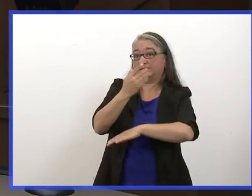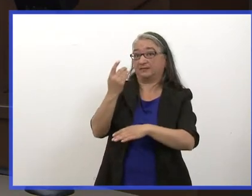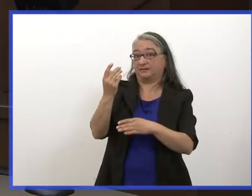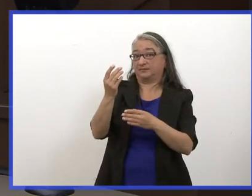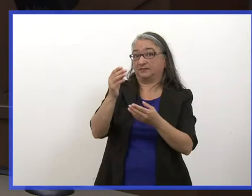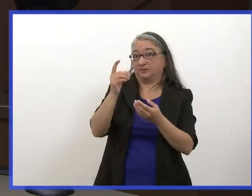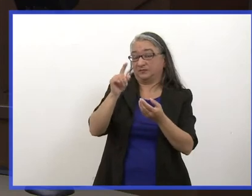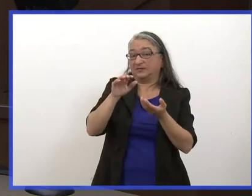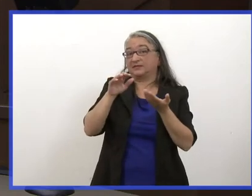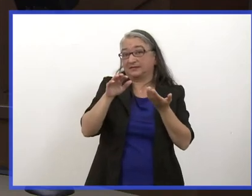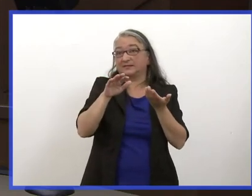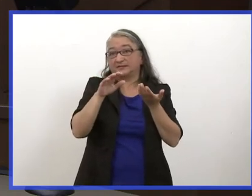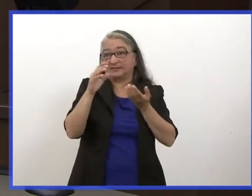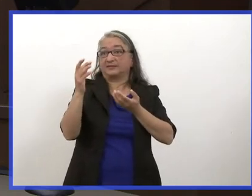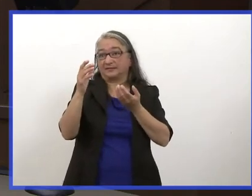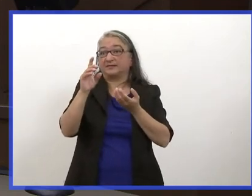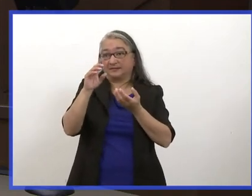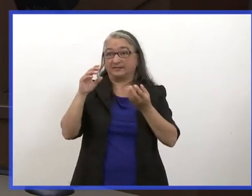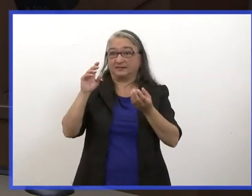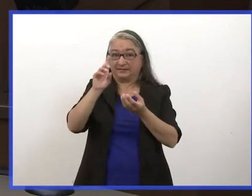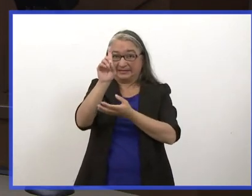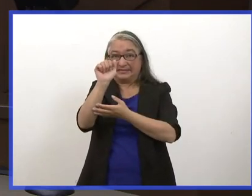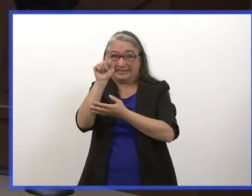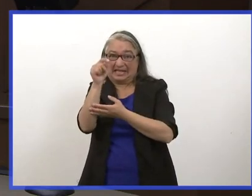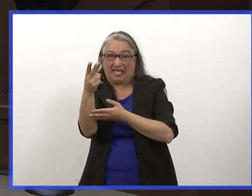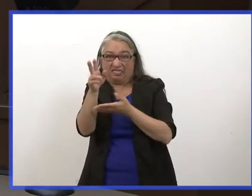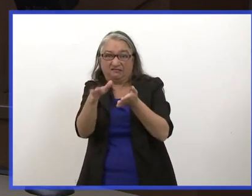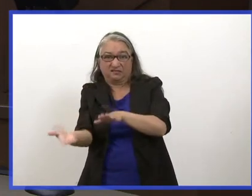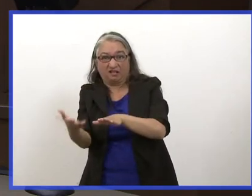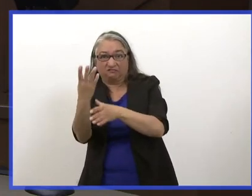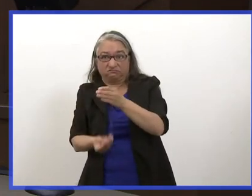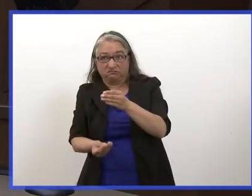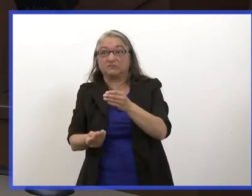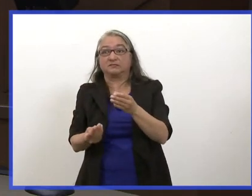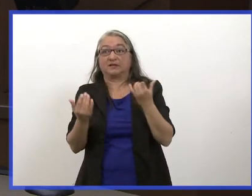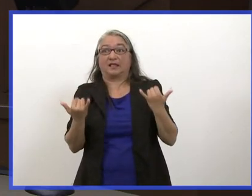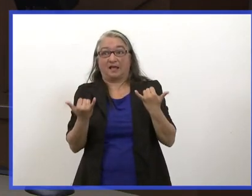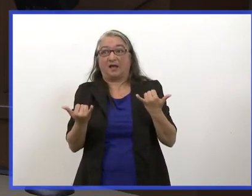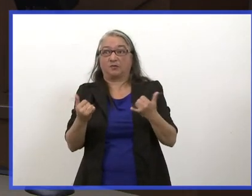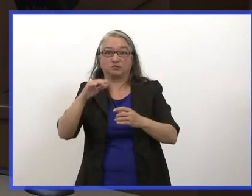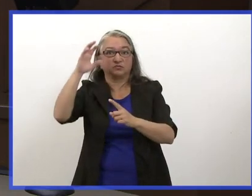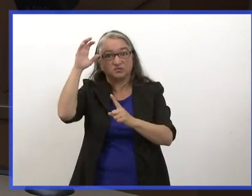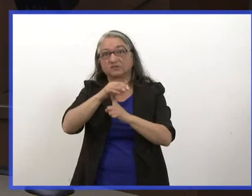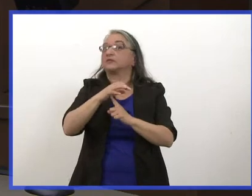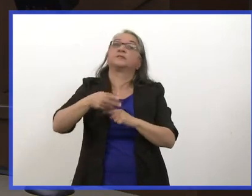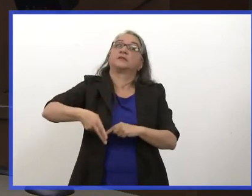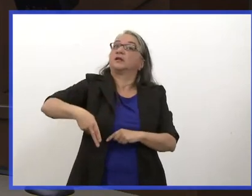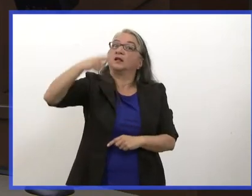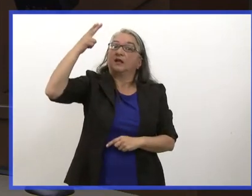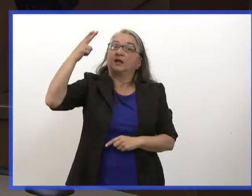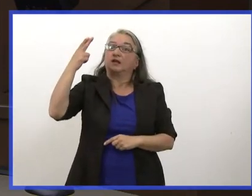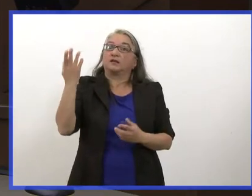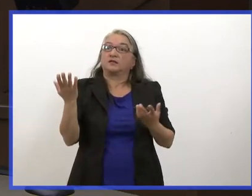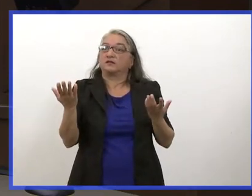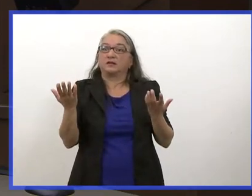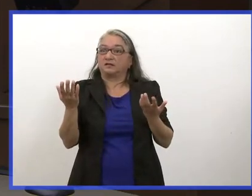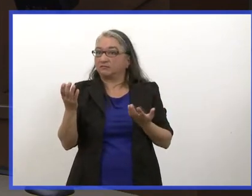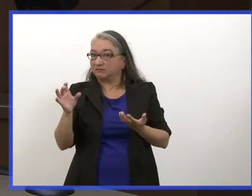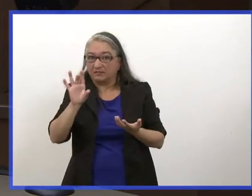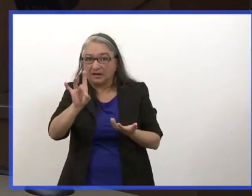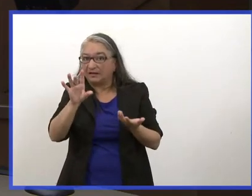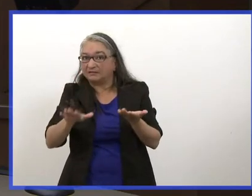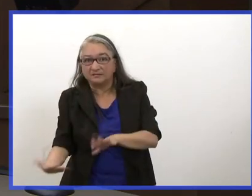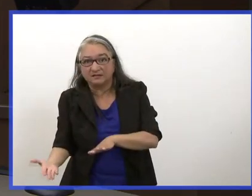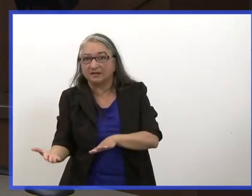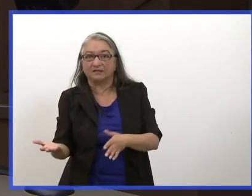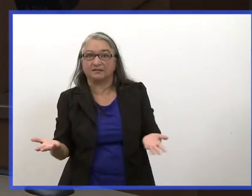months. How bad is this going to get before we see the slight reduction we're seeing now in case